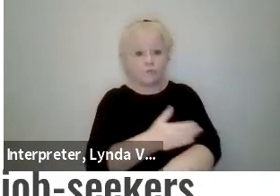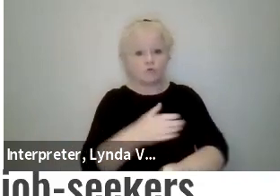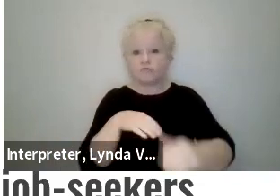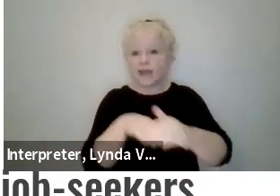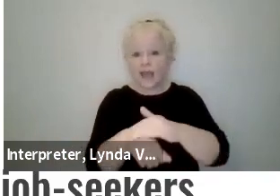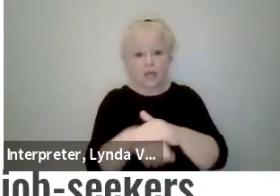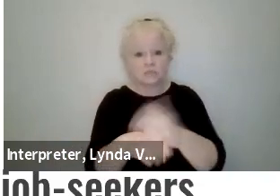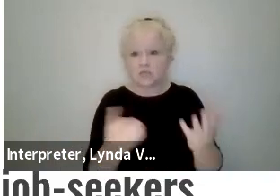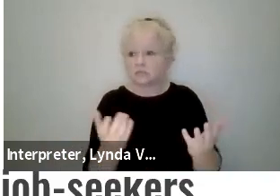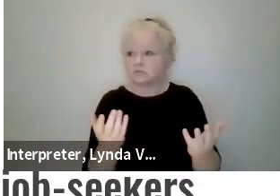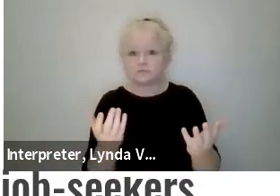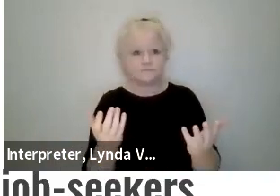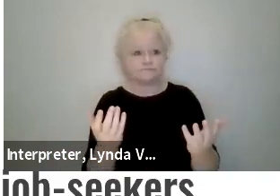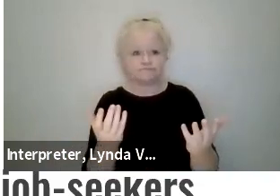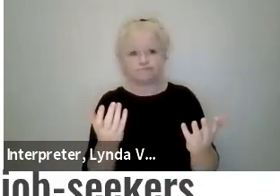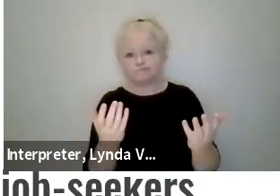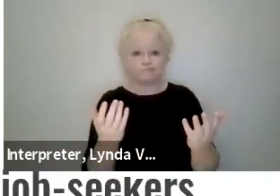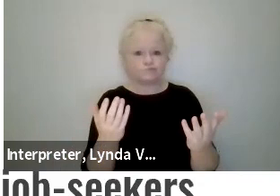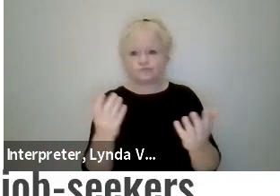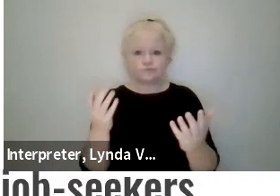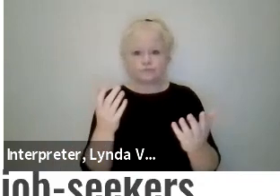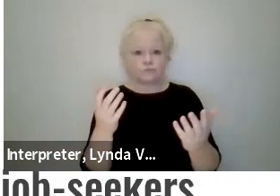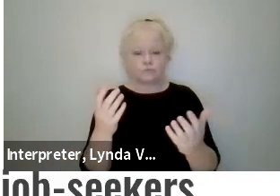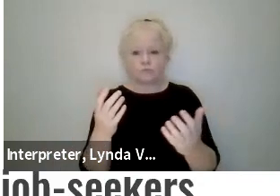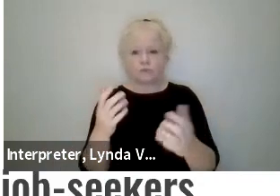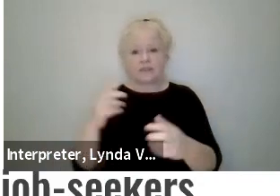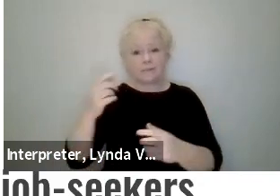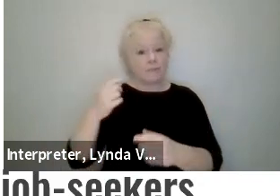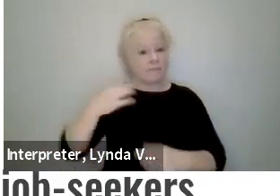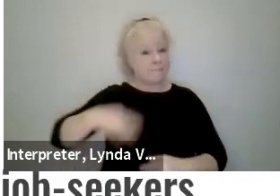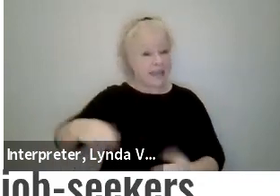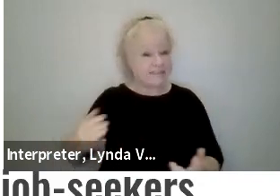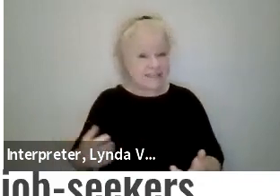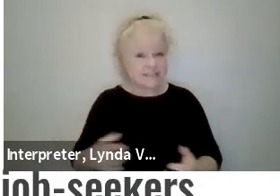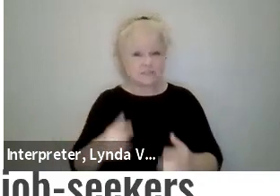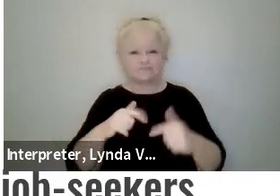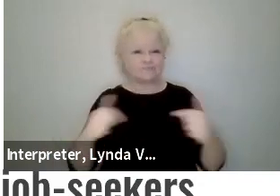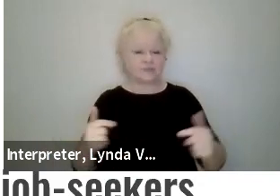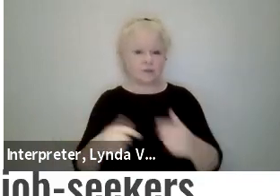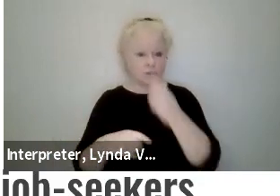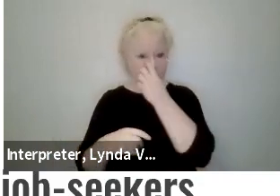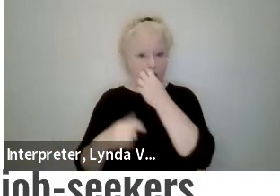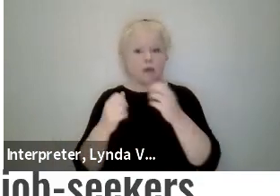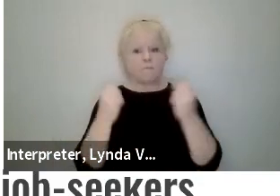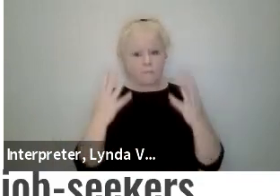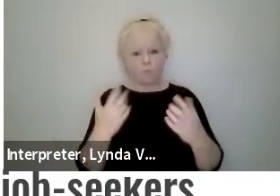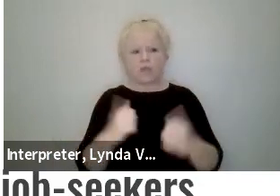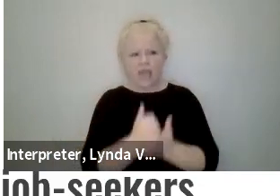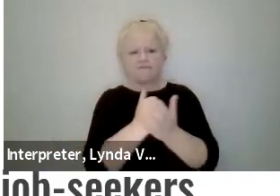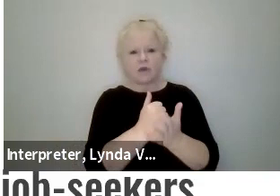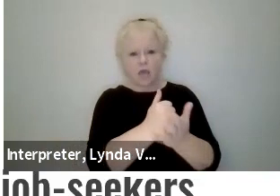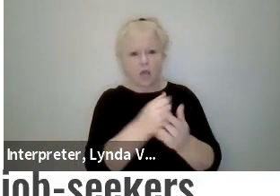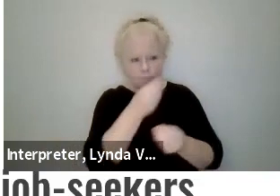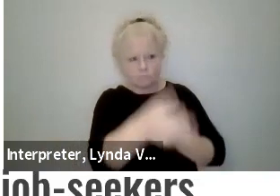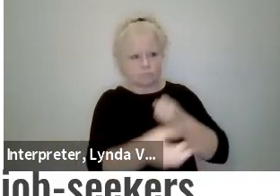to, their employer benefits. And all of those have been very successful for us to provide